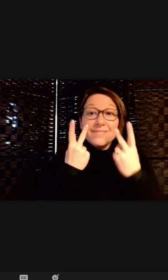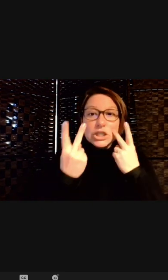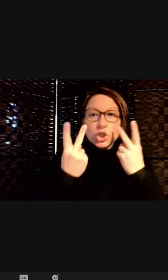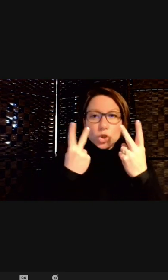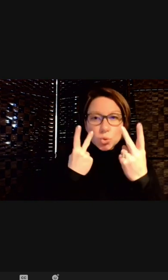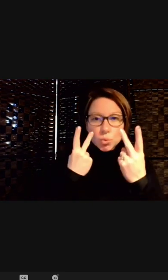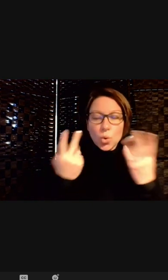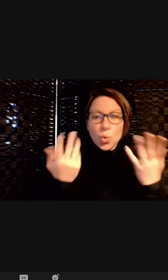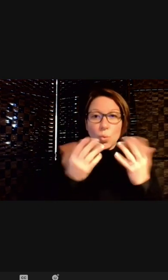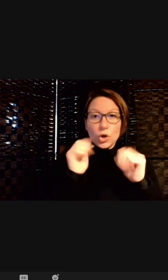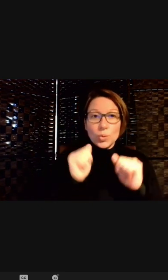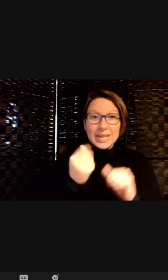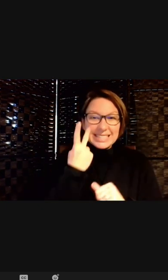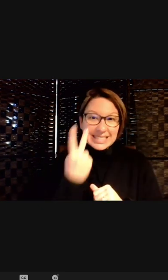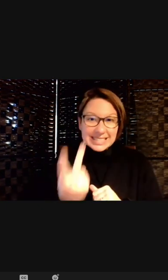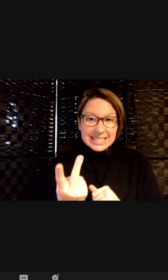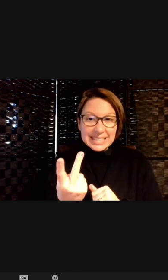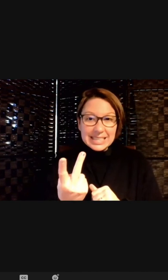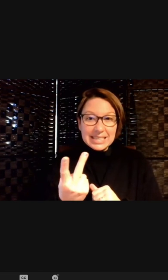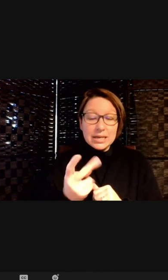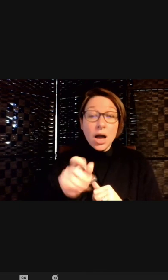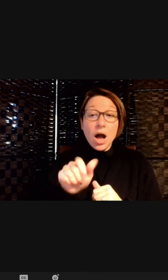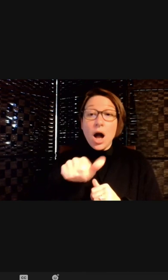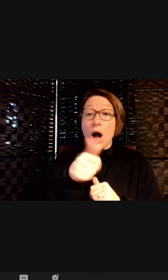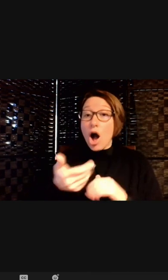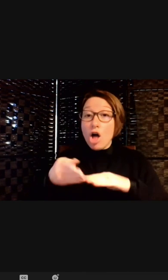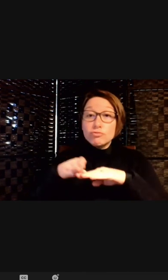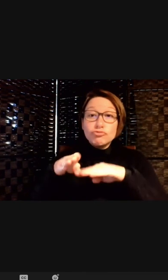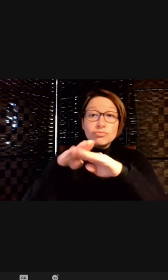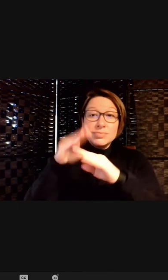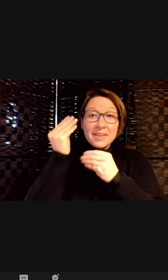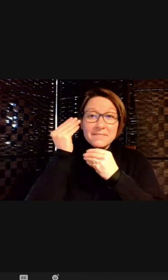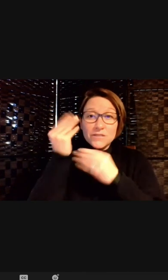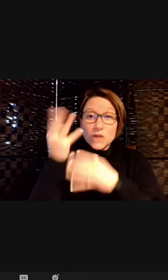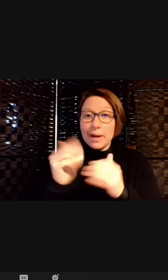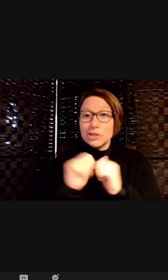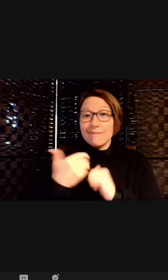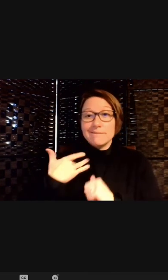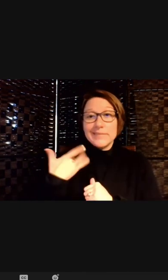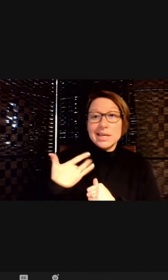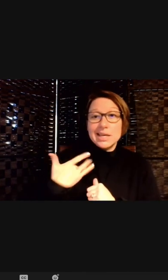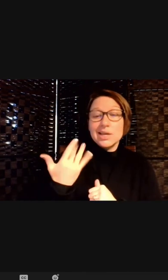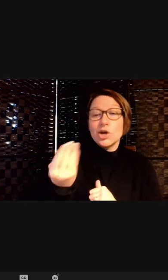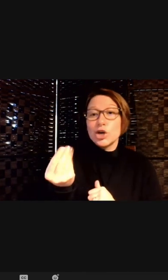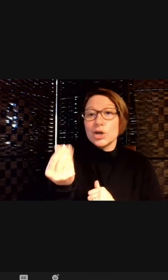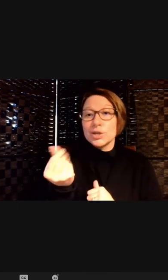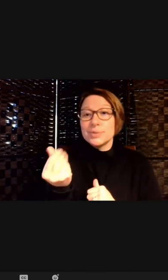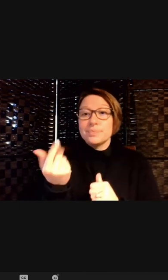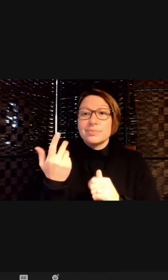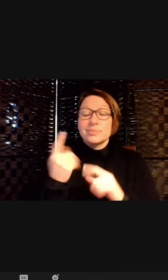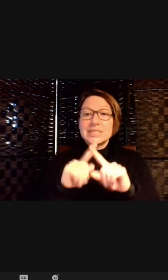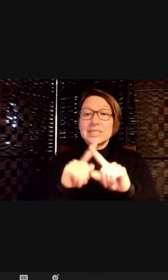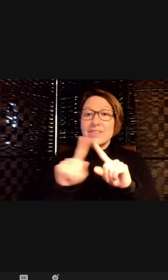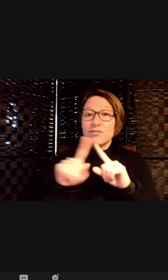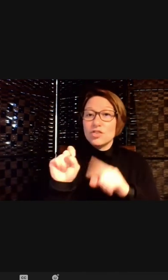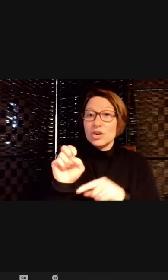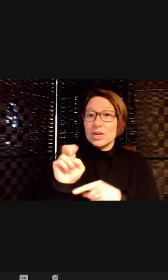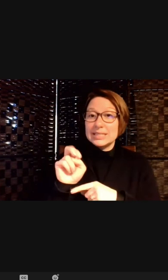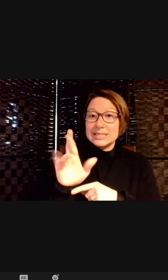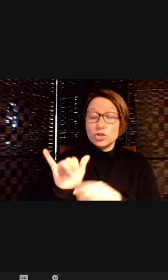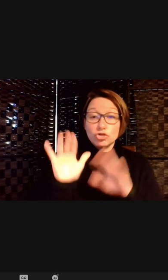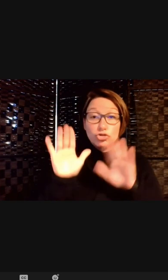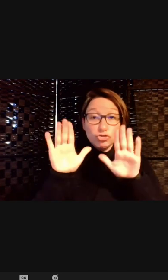that you can visually see. Any other information you want to talk about it, how it feels, any other sensory input is